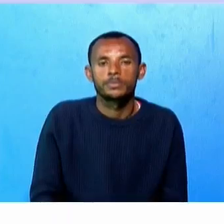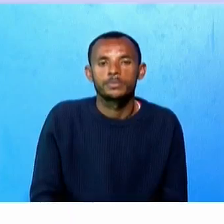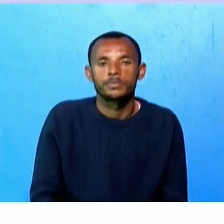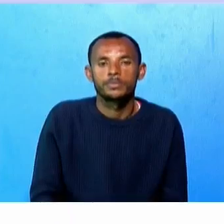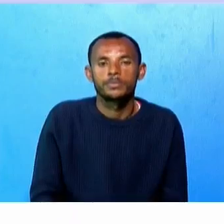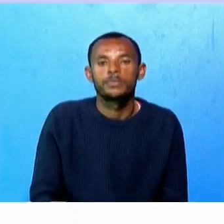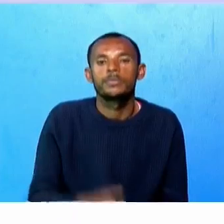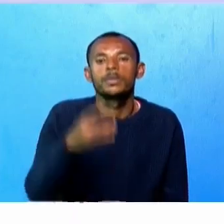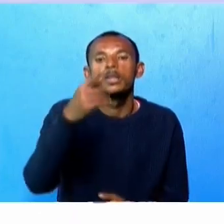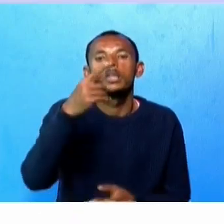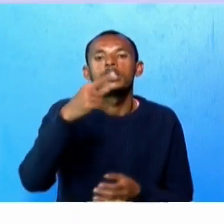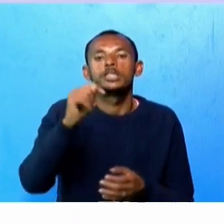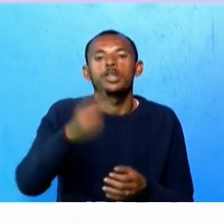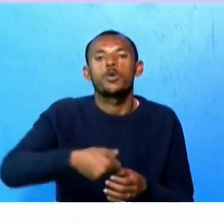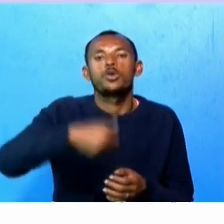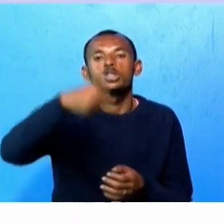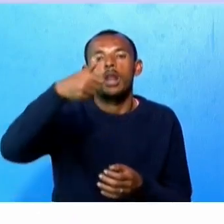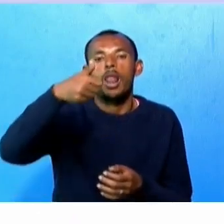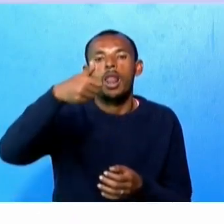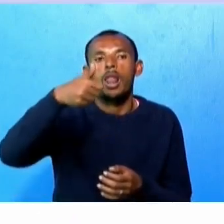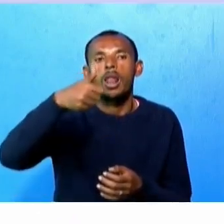The original